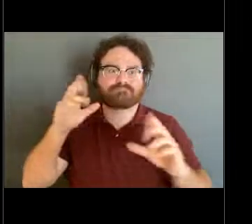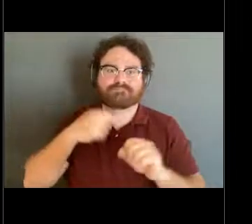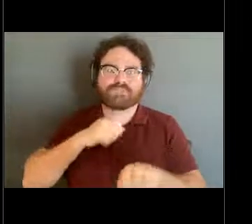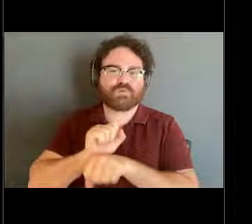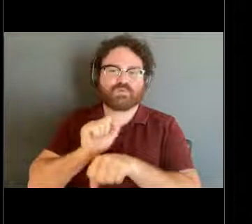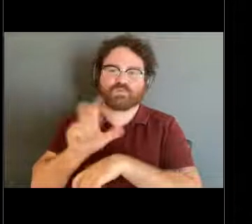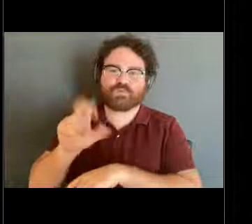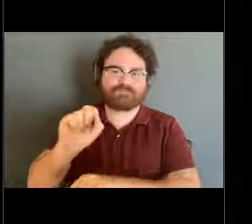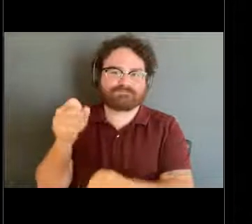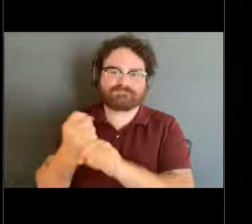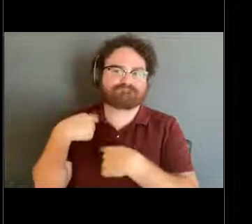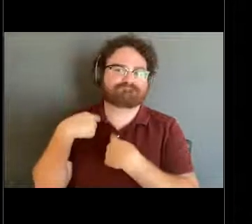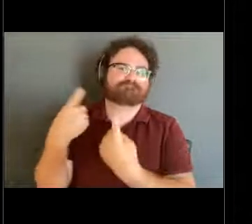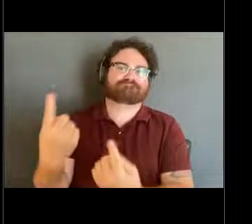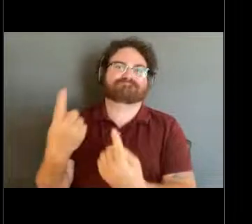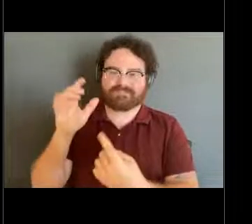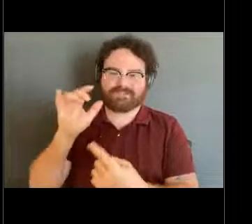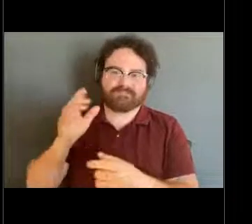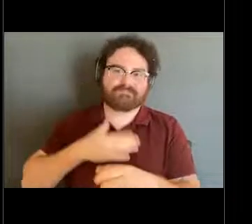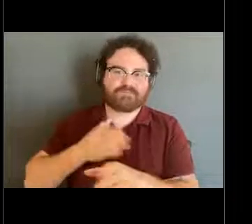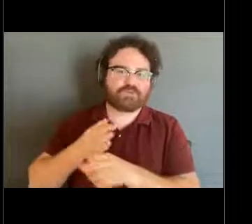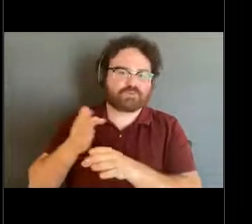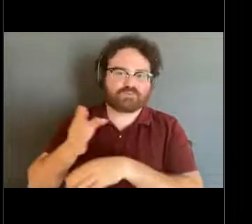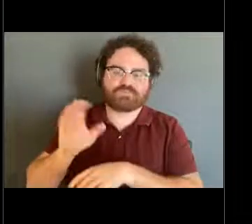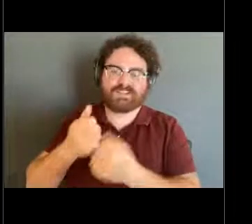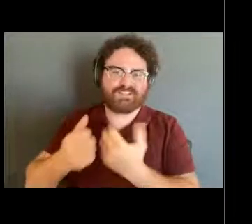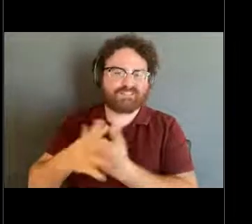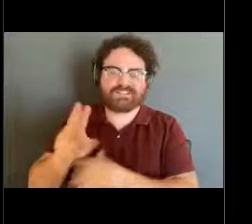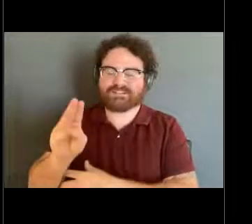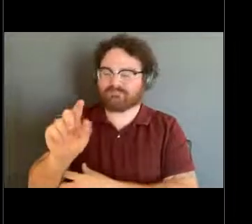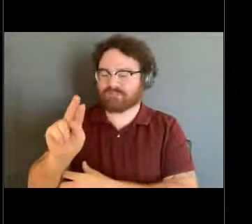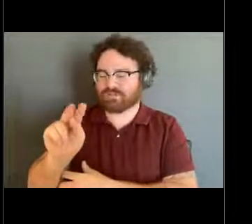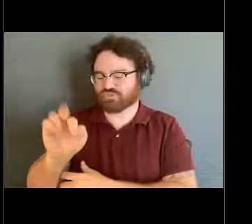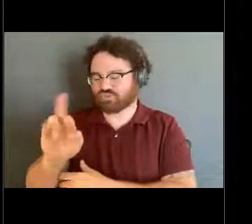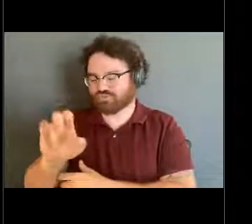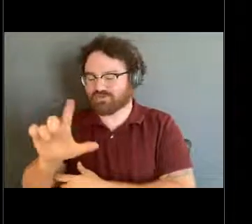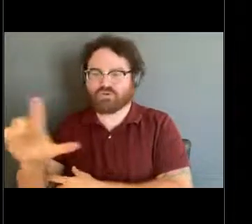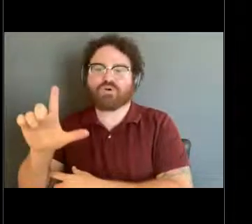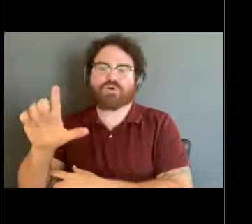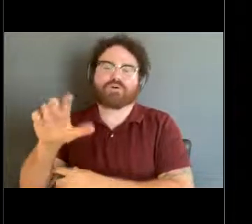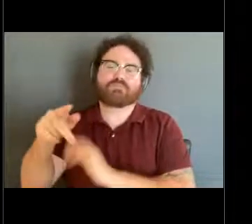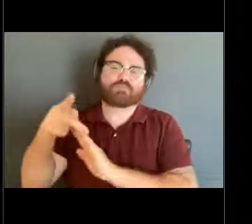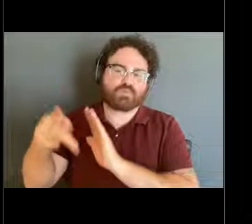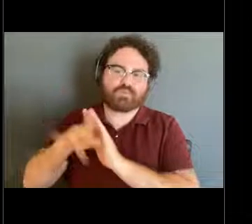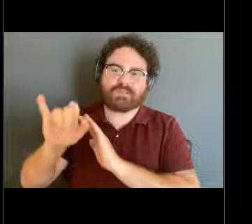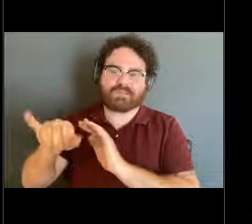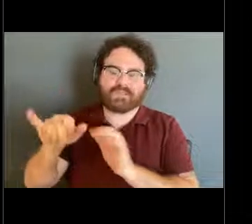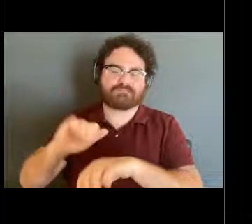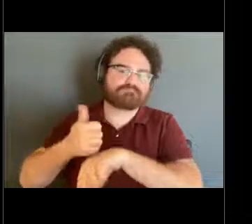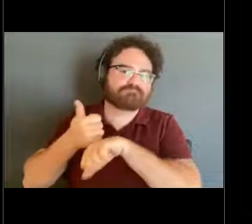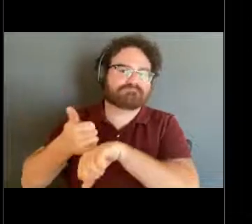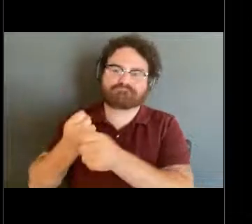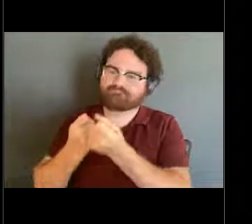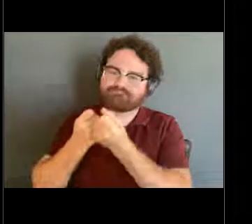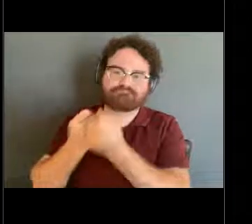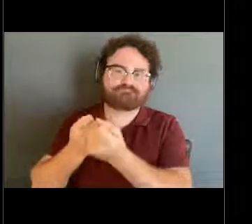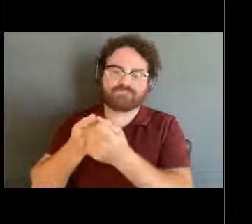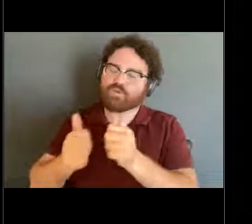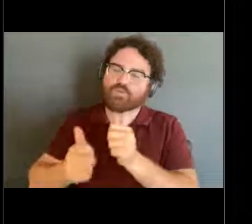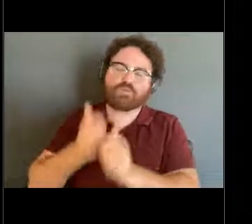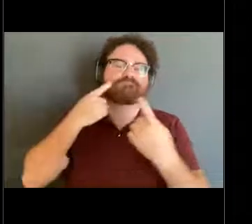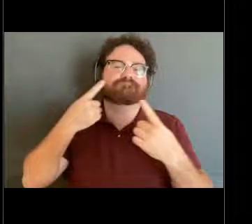the implications were hard to fathom. The Montreal Protocol has been repeatedly held up as a shining example, the most successful international agreement ever. And yet